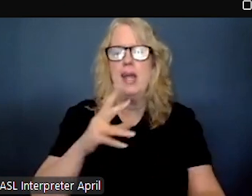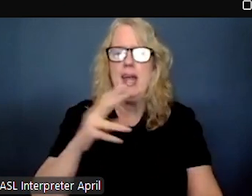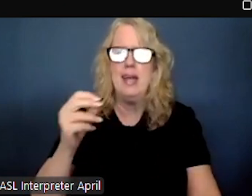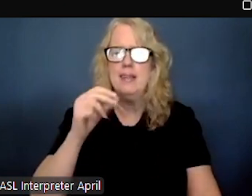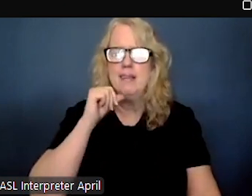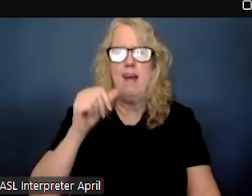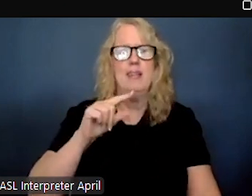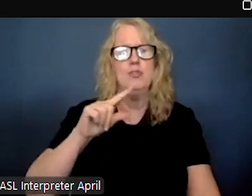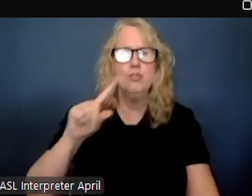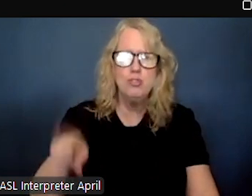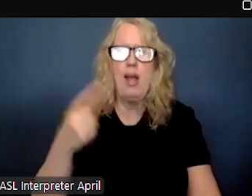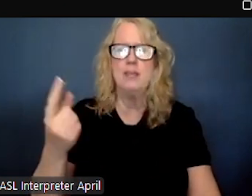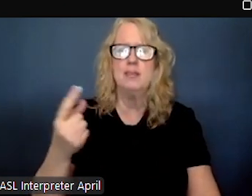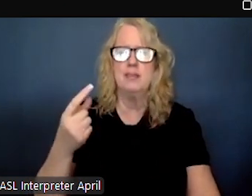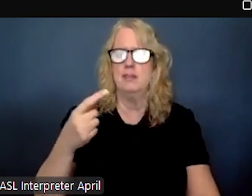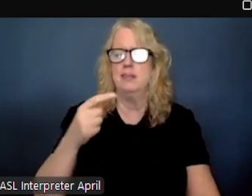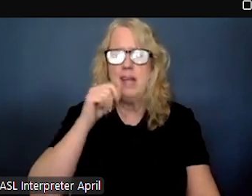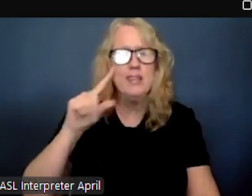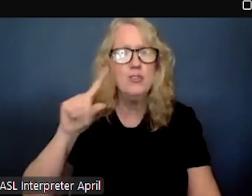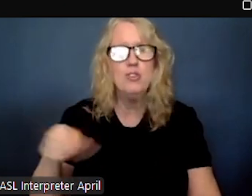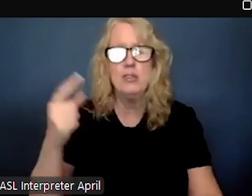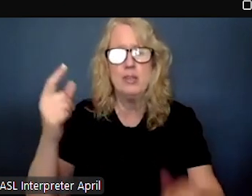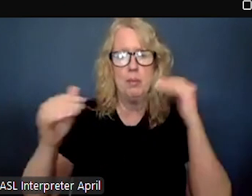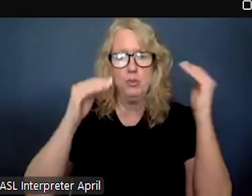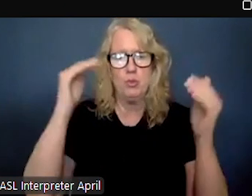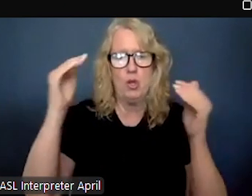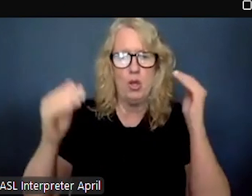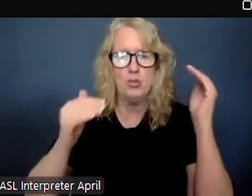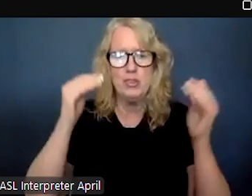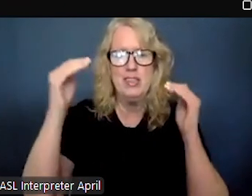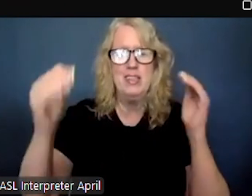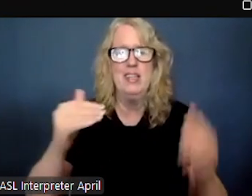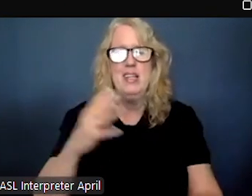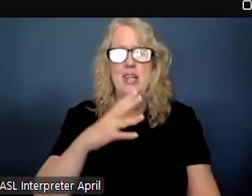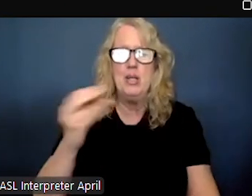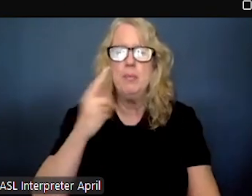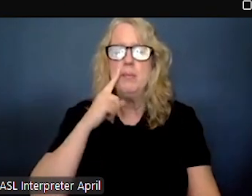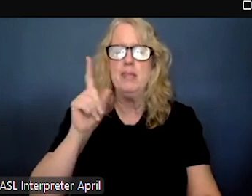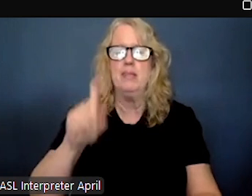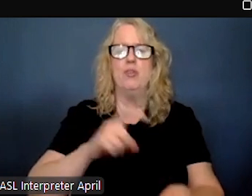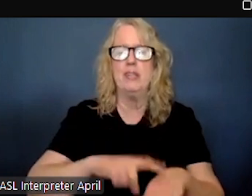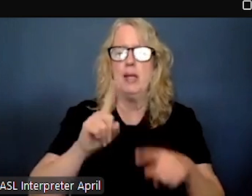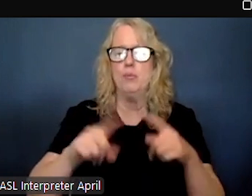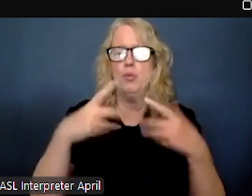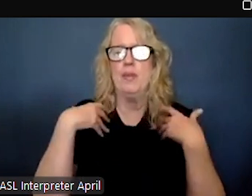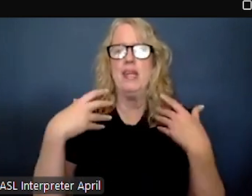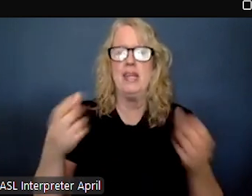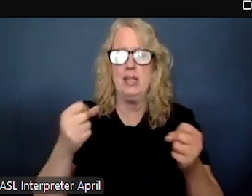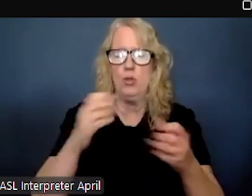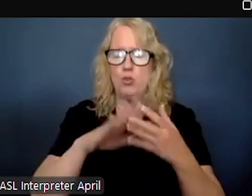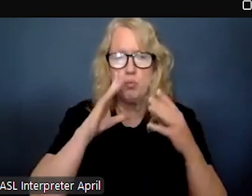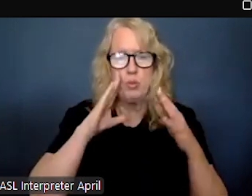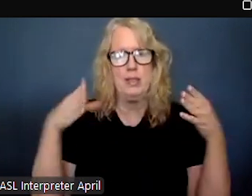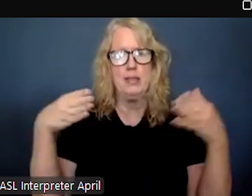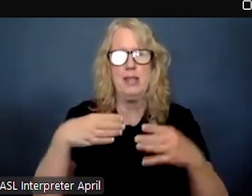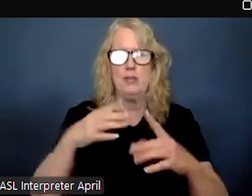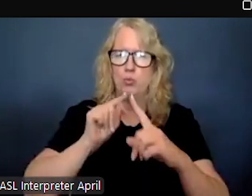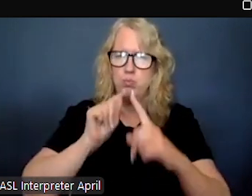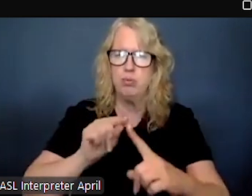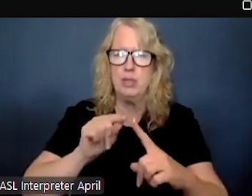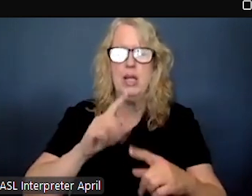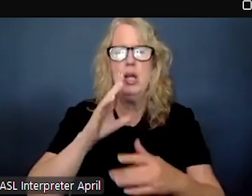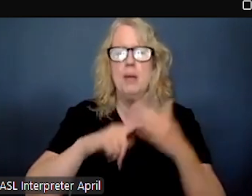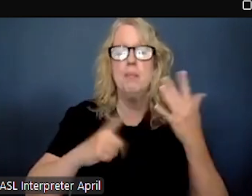really just this is not just an adult who needs some time to heal, but maybe we're going to get to the bottom of what's going on, and